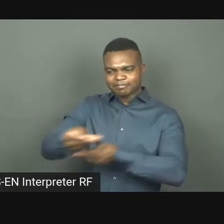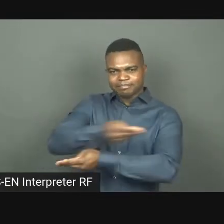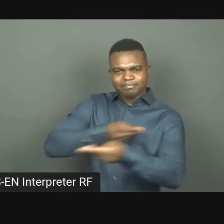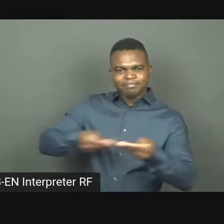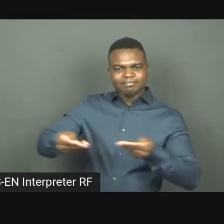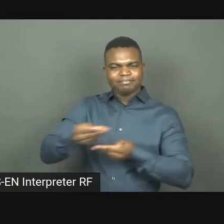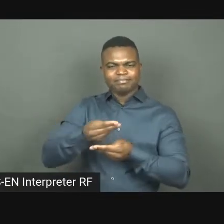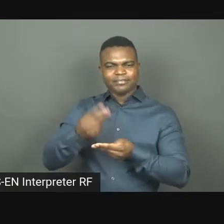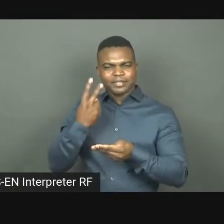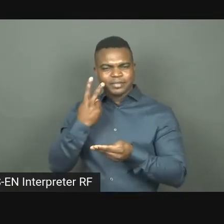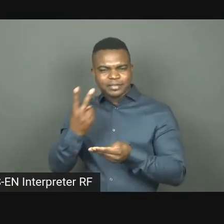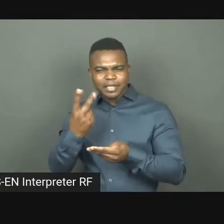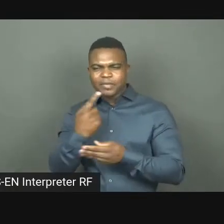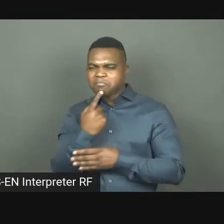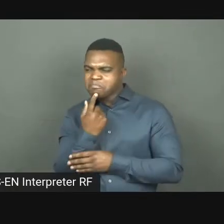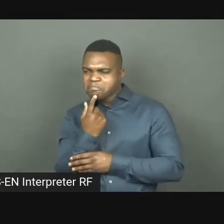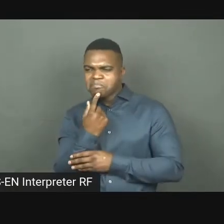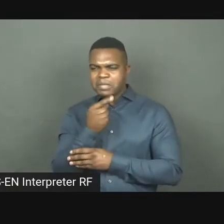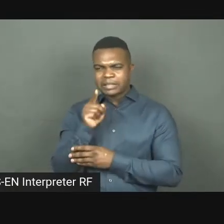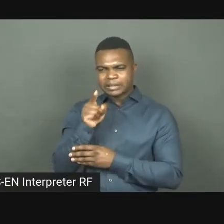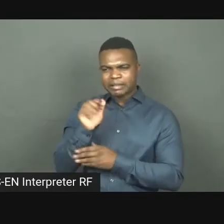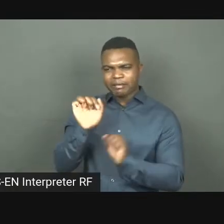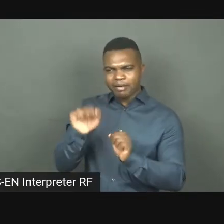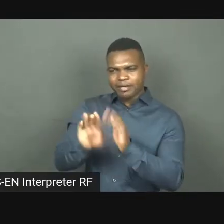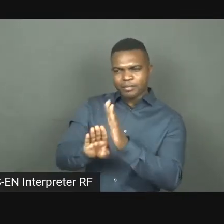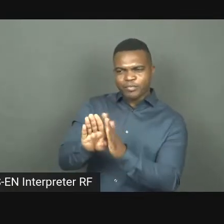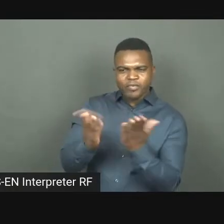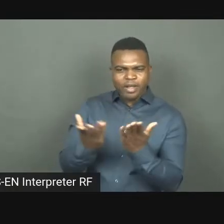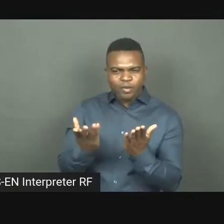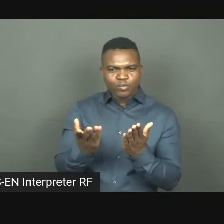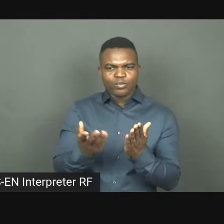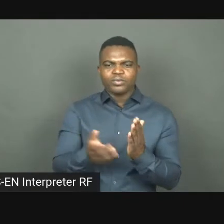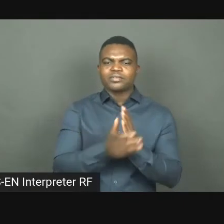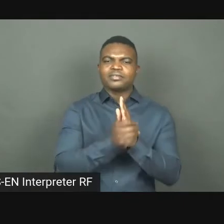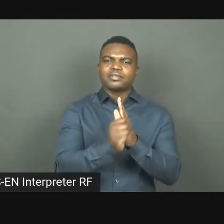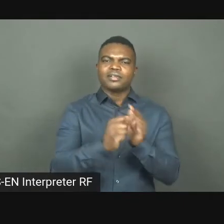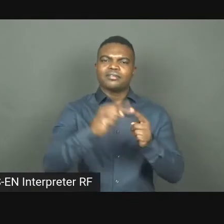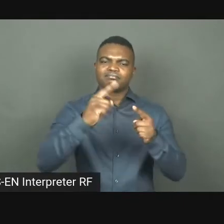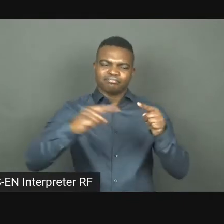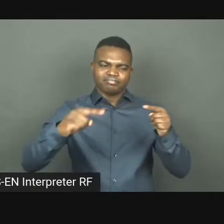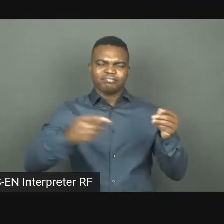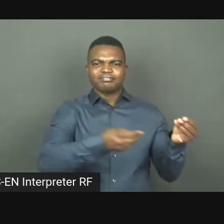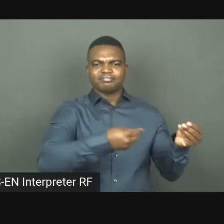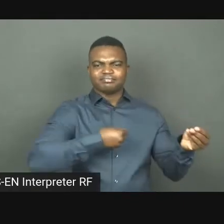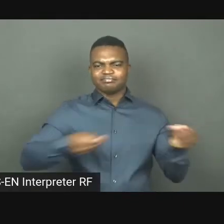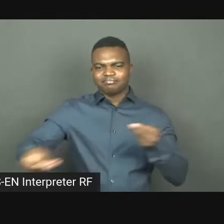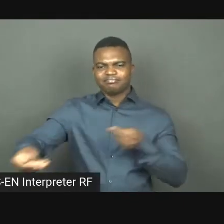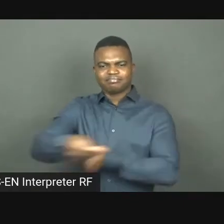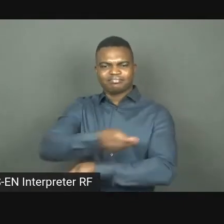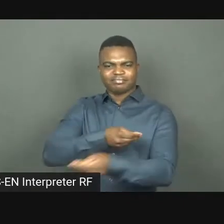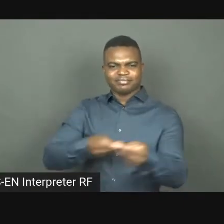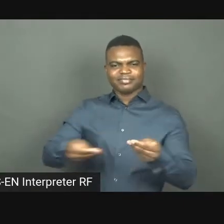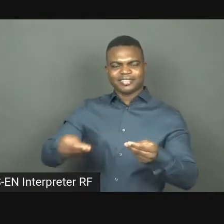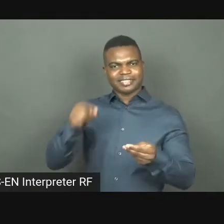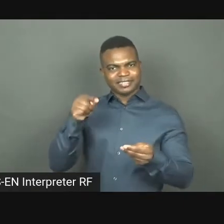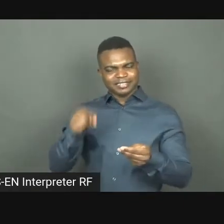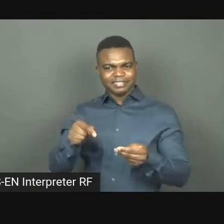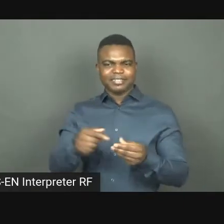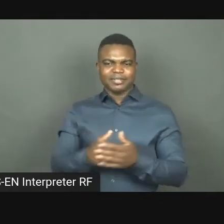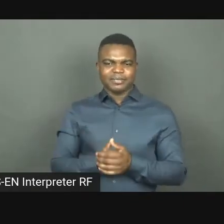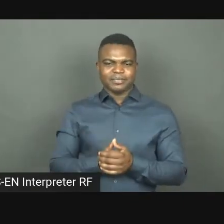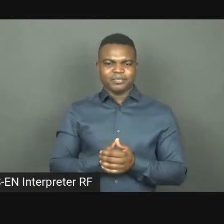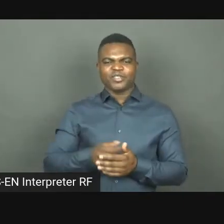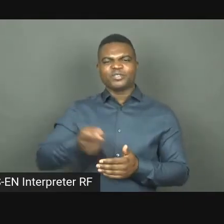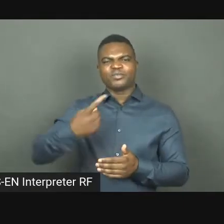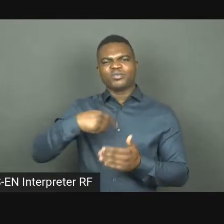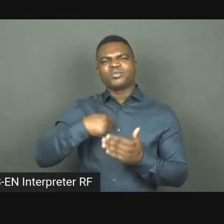are making progress. So how can we maintain and even accelerate this process? 5 thoughts. First, we need to keep building